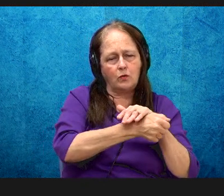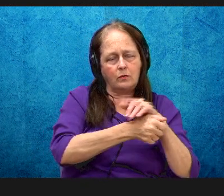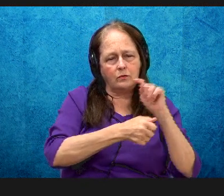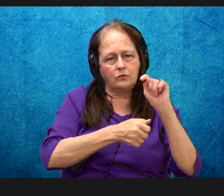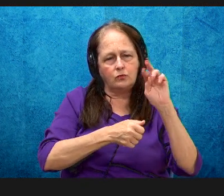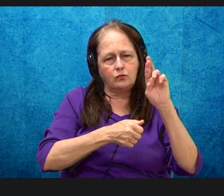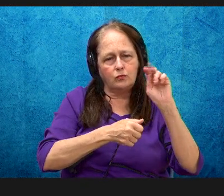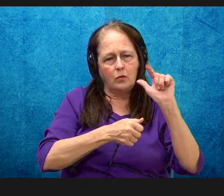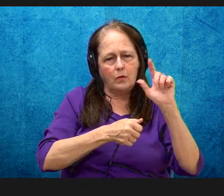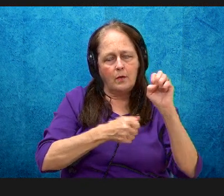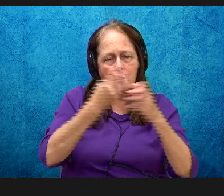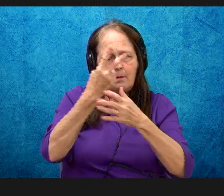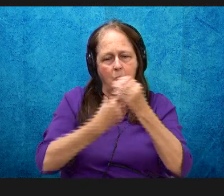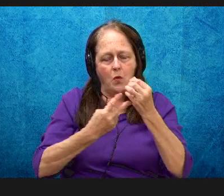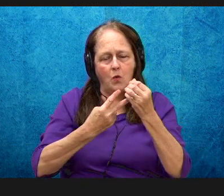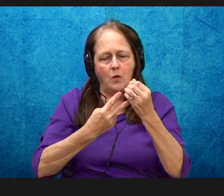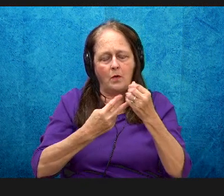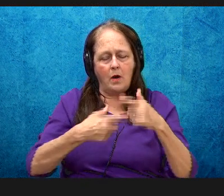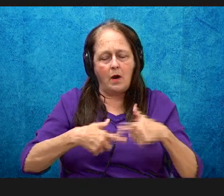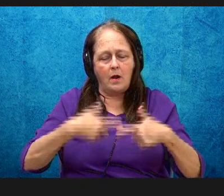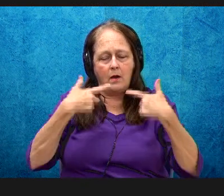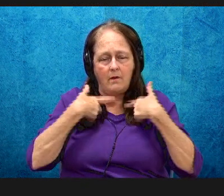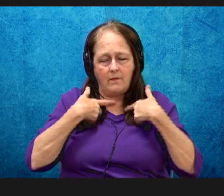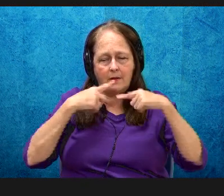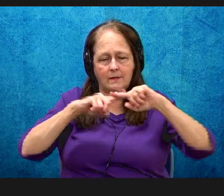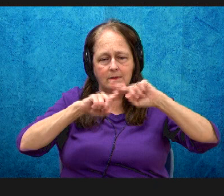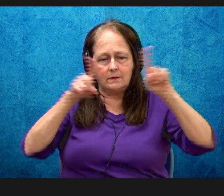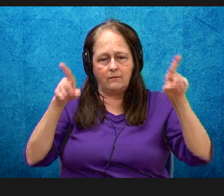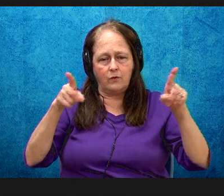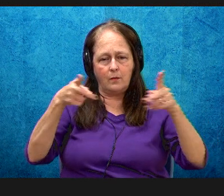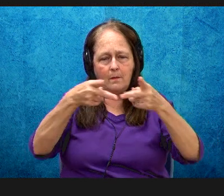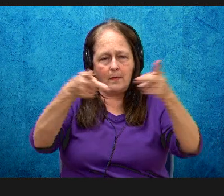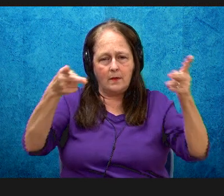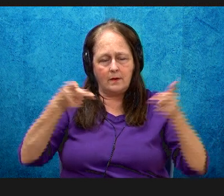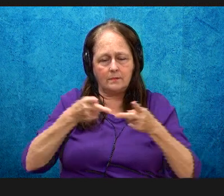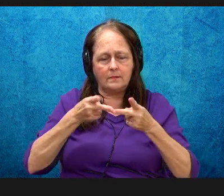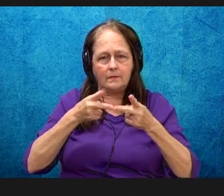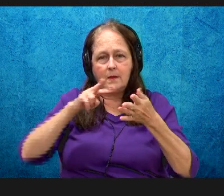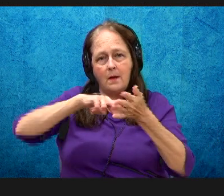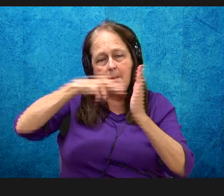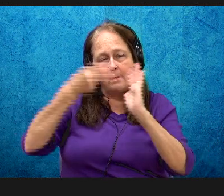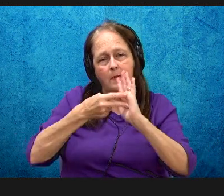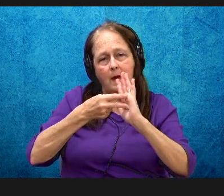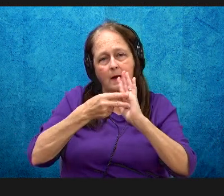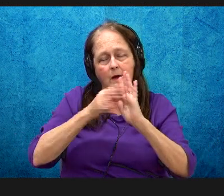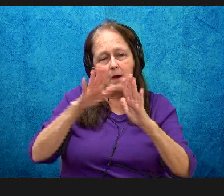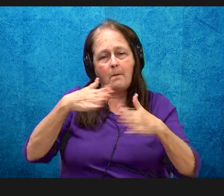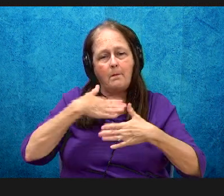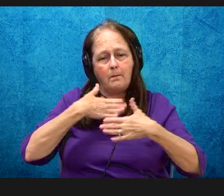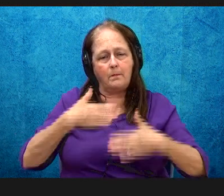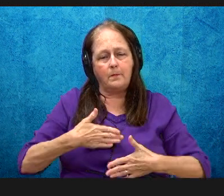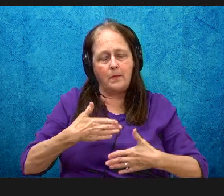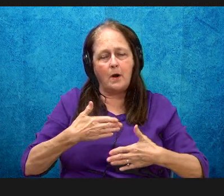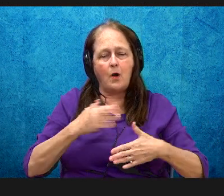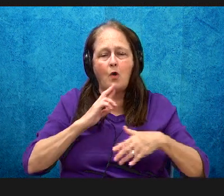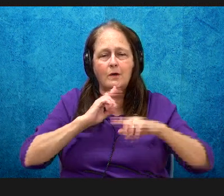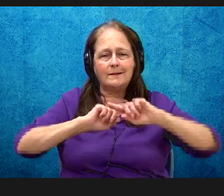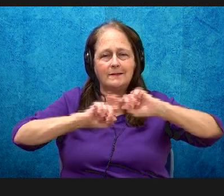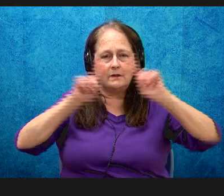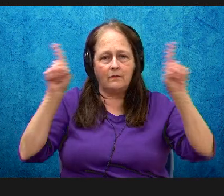both have adapted to live in a different place, which means that their bodies are